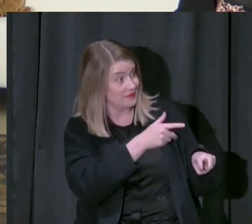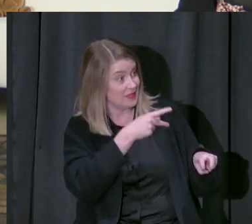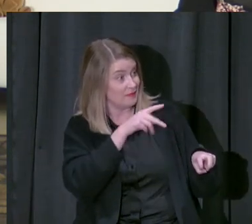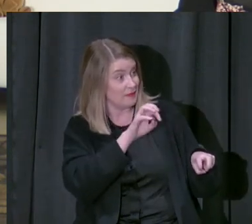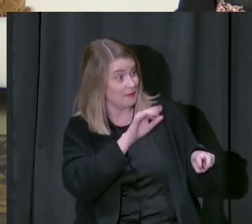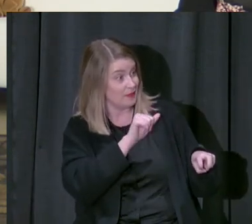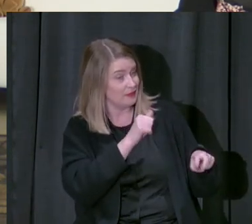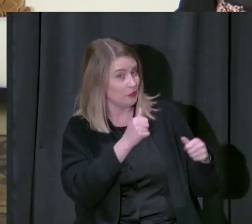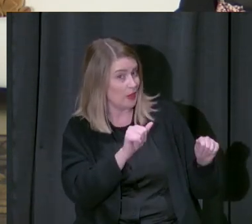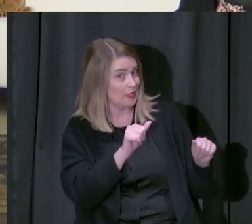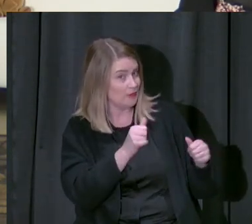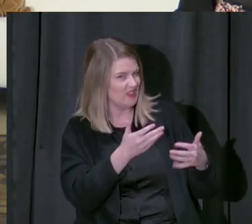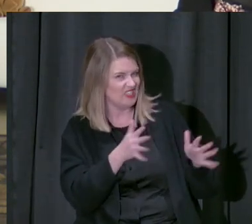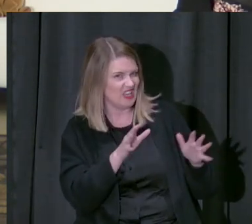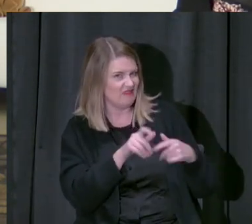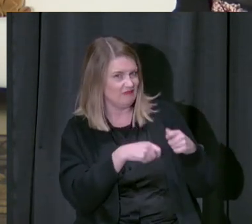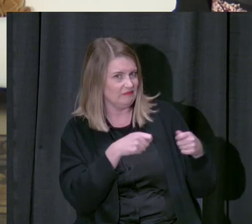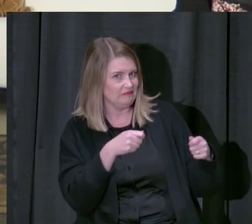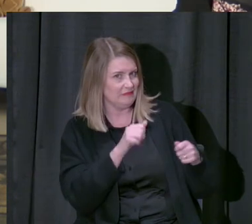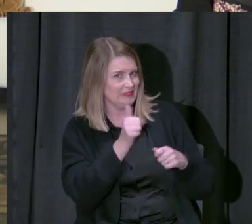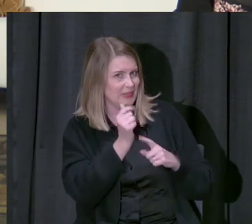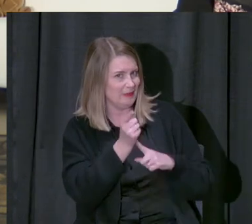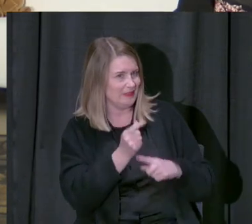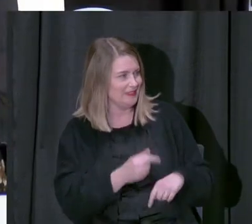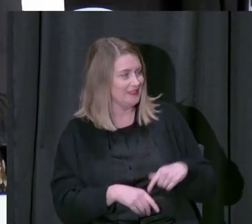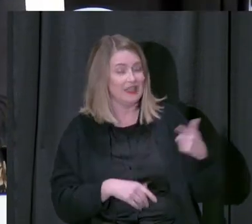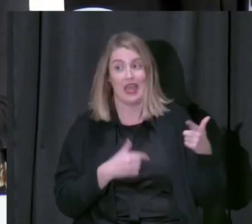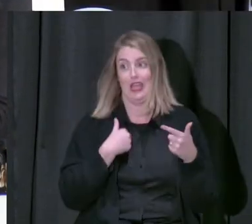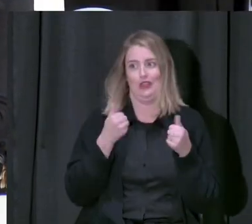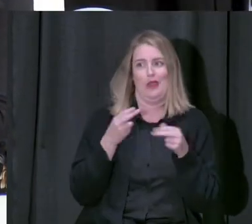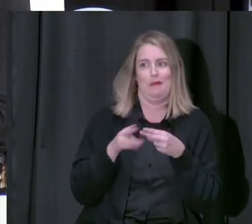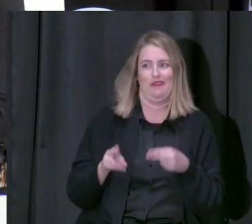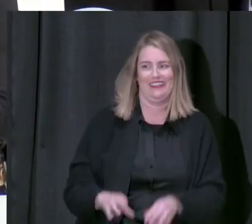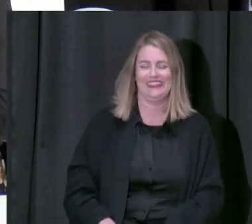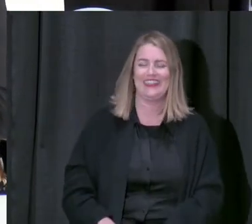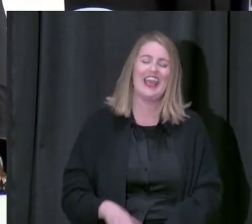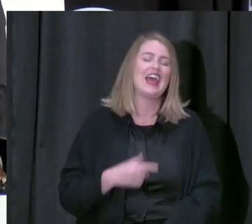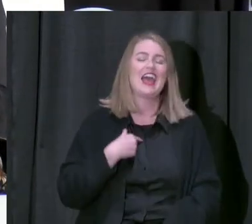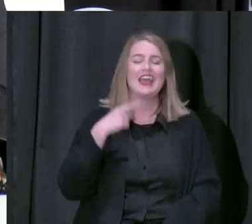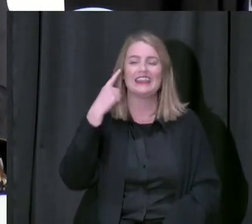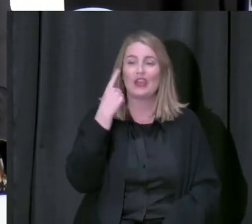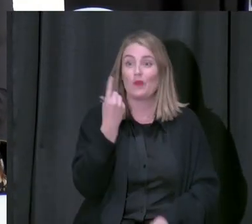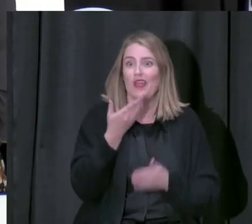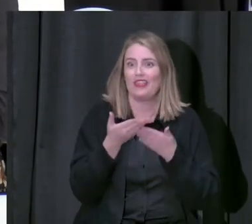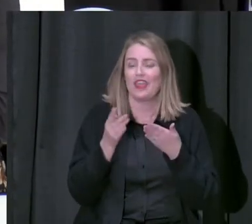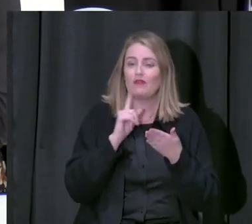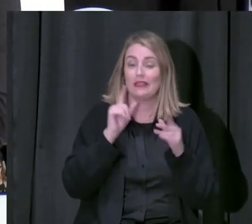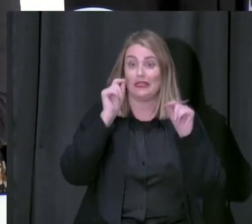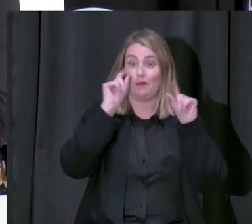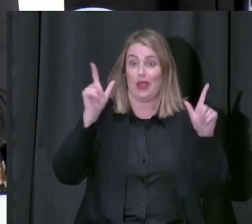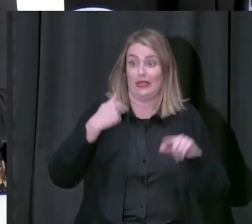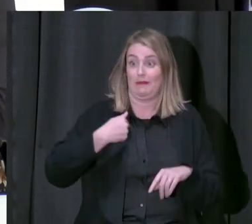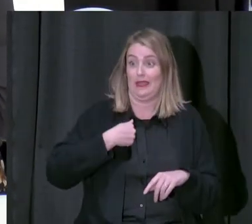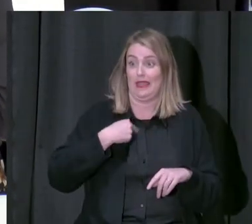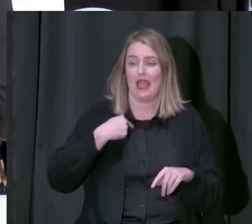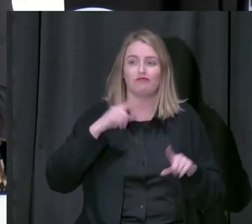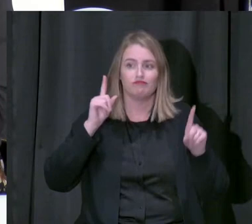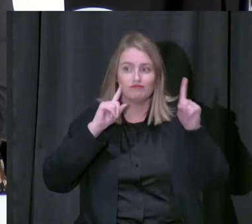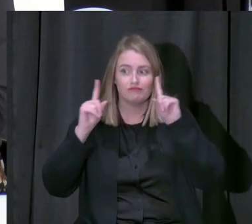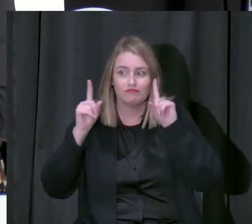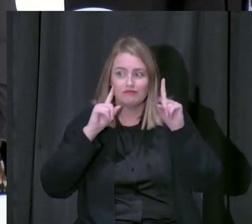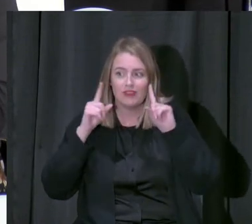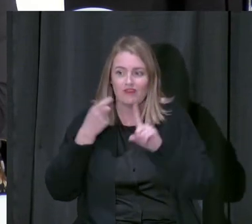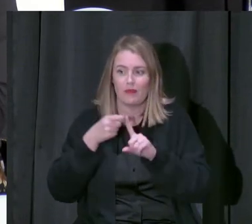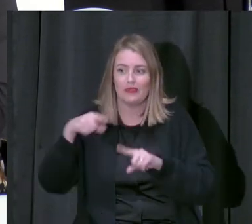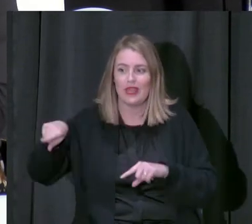we'll try to be done in our allotted 10 minutes. I'll try to be brief. I think one thing that actually surprises me a lot when I hear from customers is